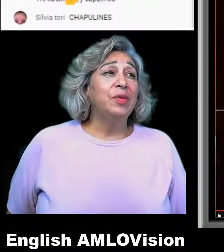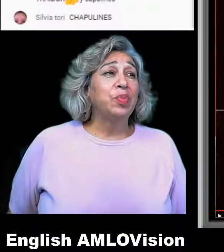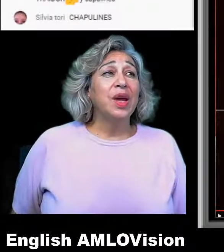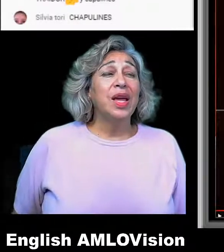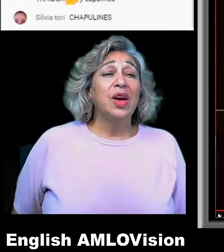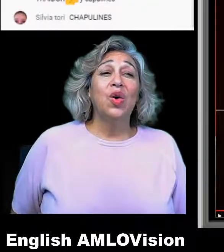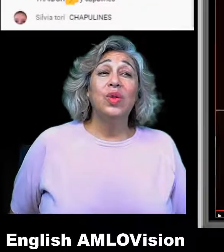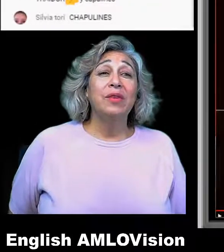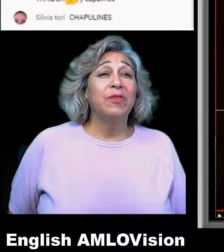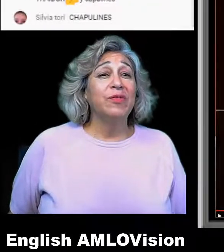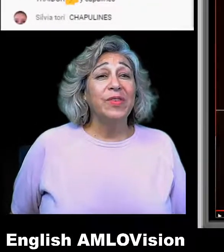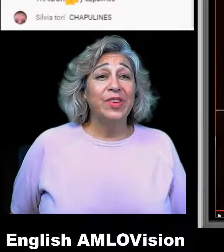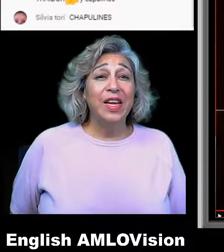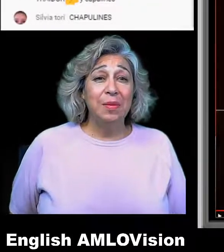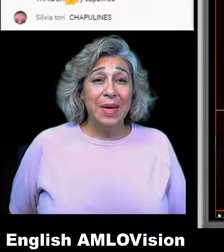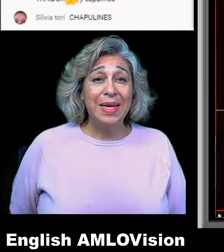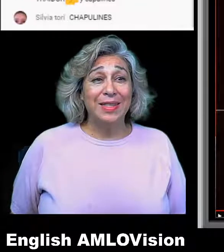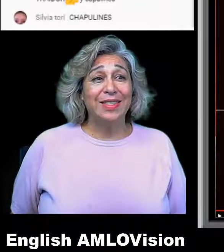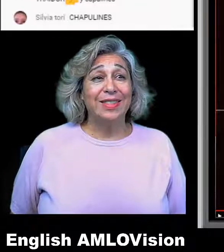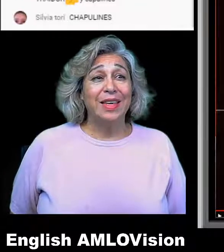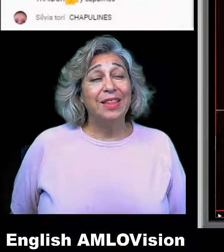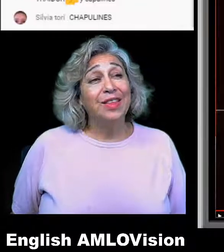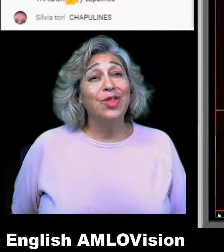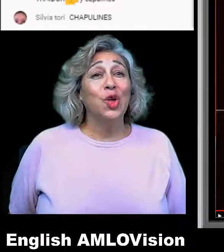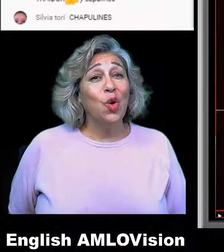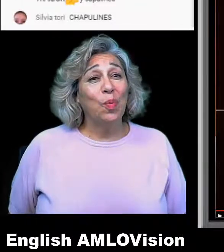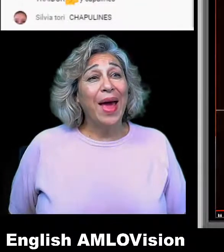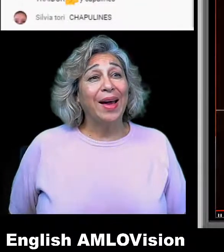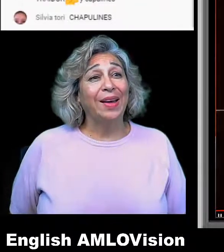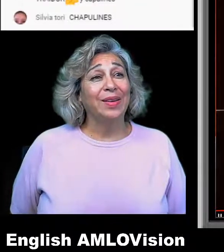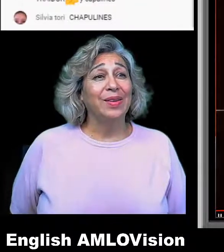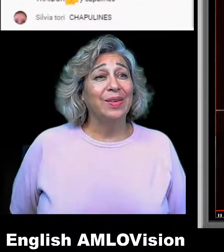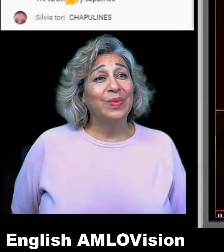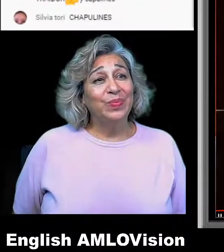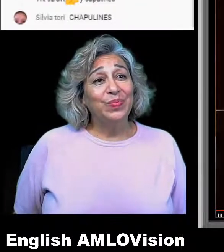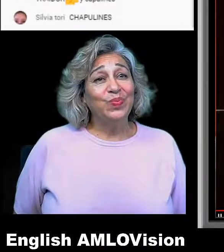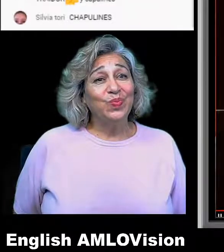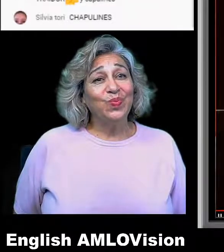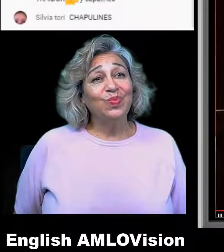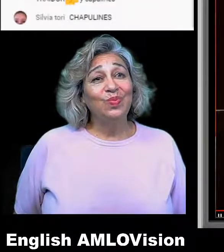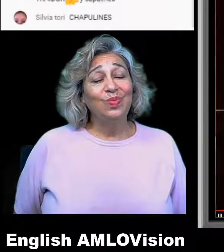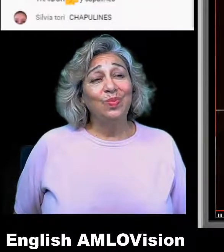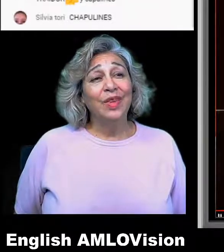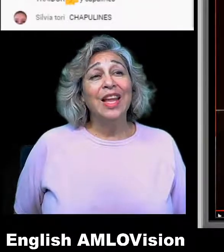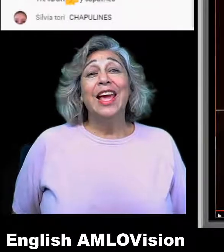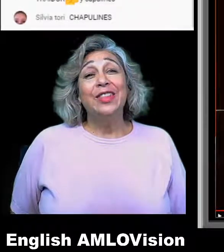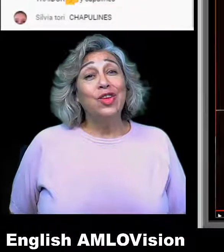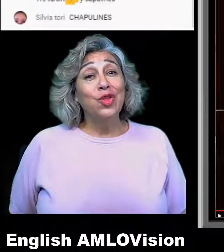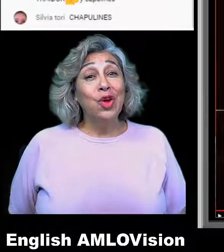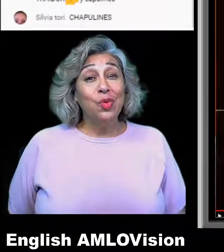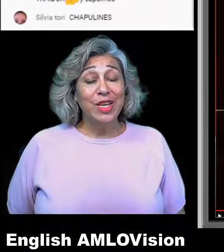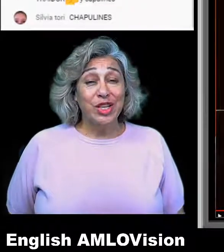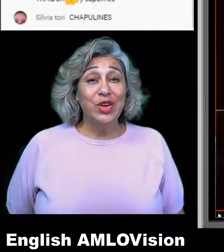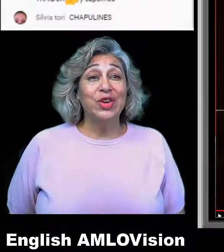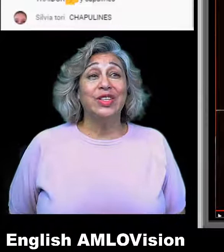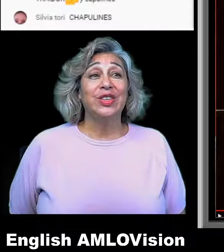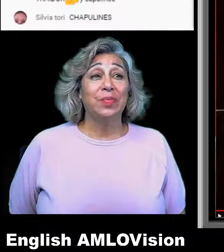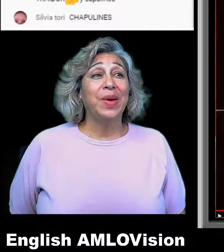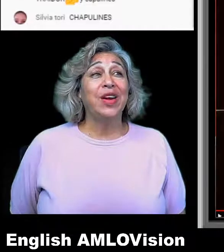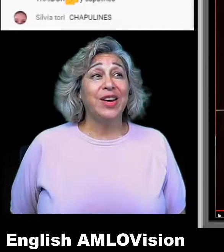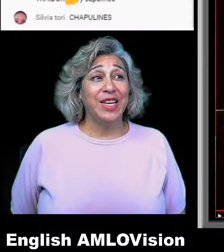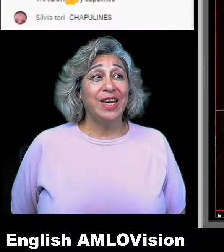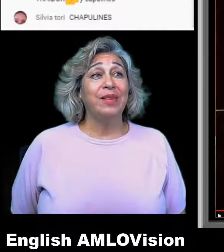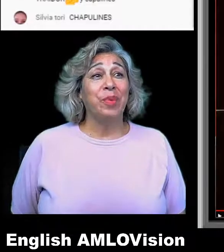of the pre only for 15 minutes, and then they'll go back, Luego se regresarán al PRD, and then they'll return